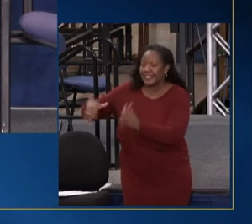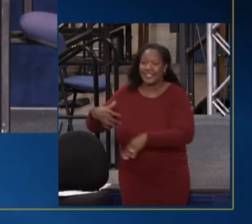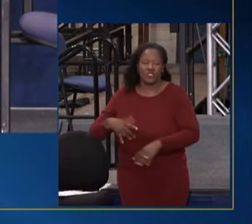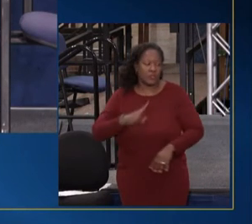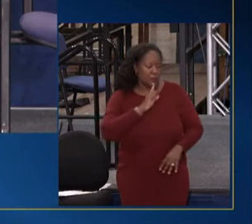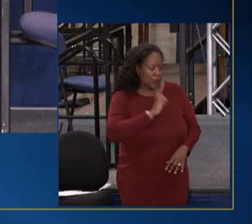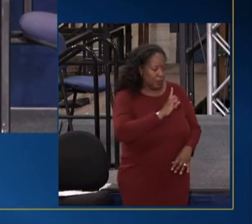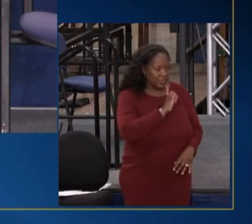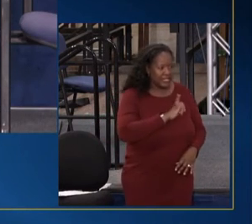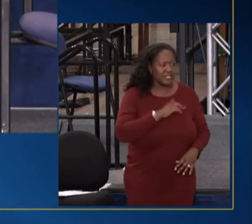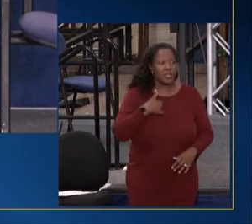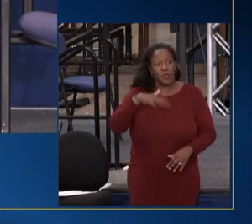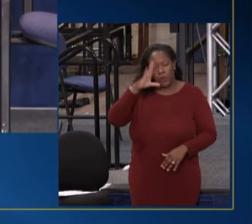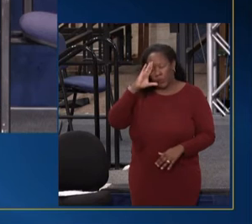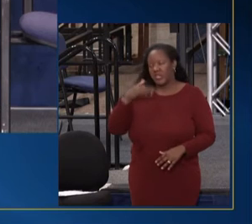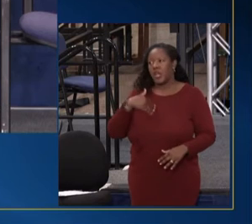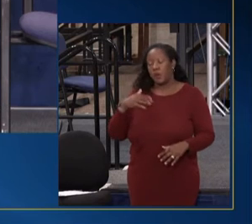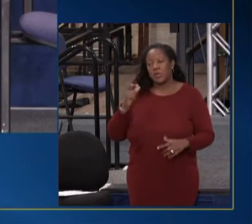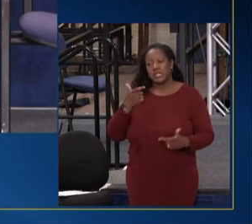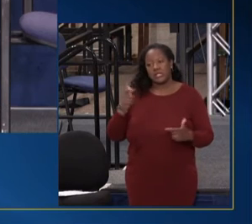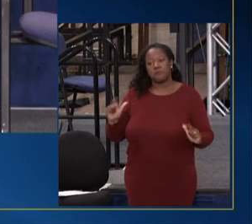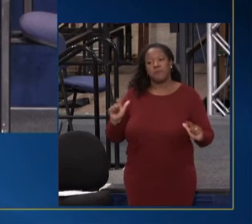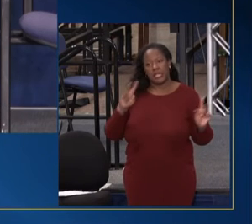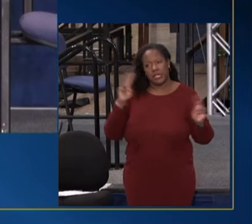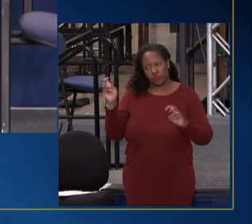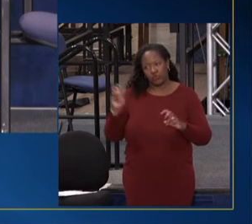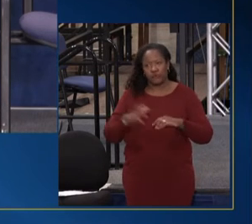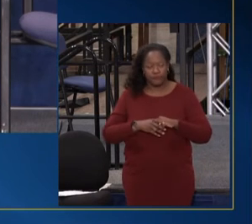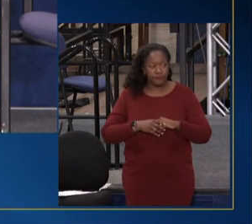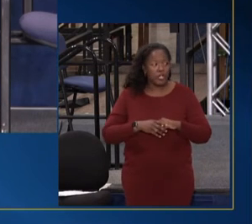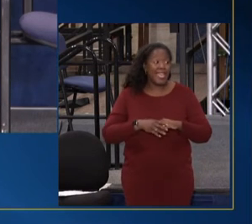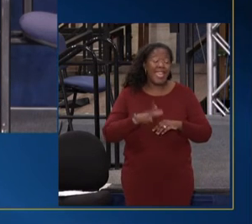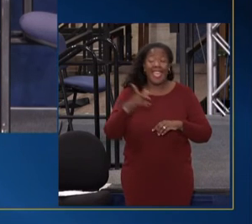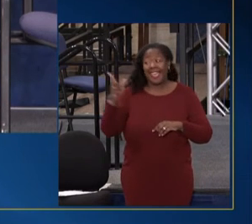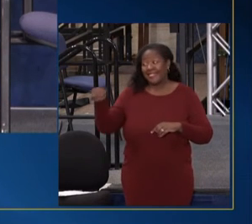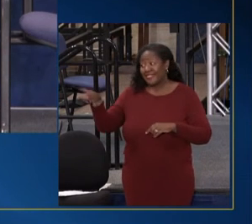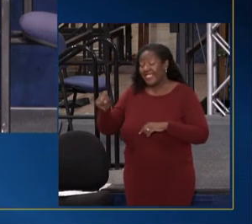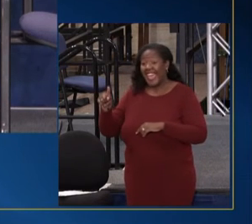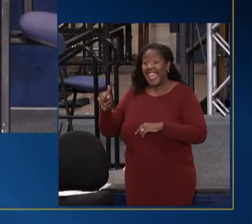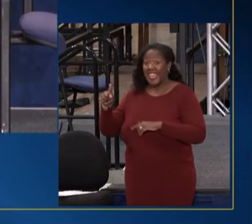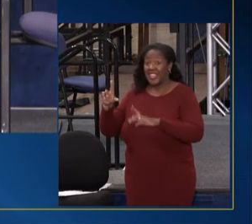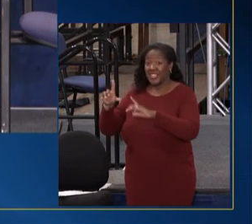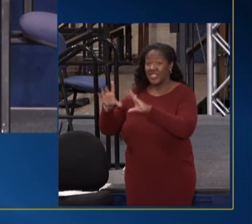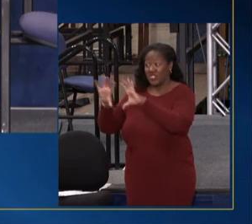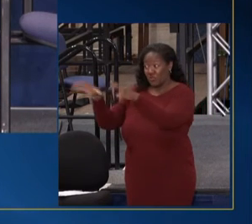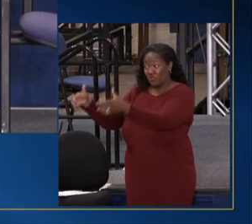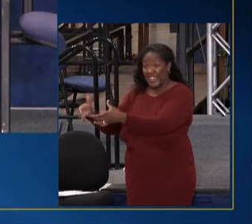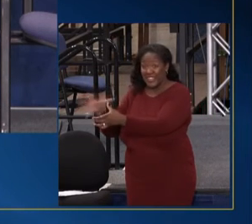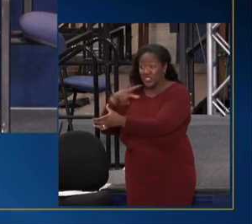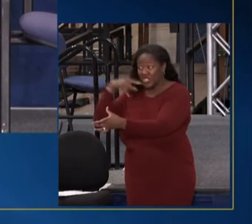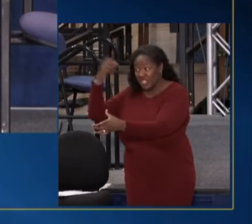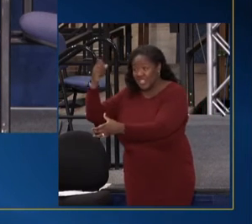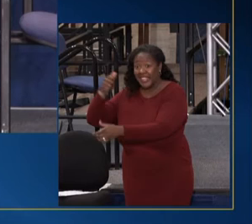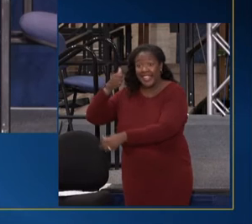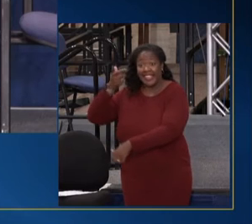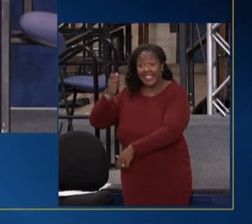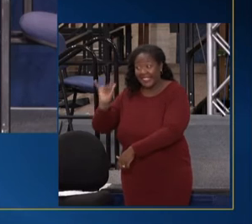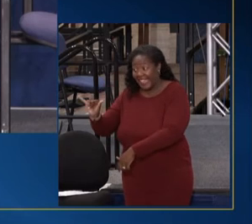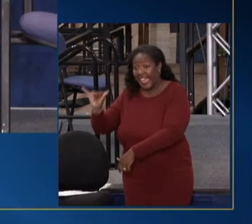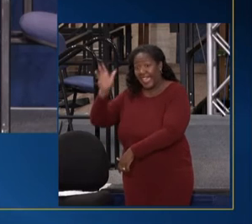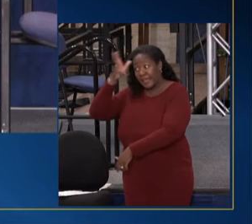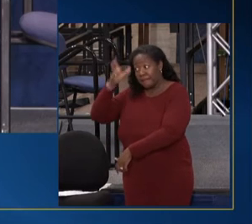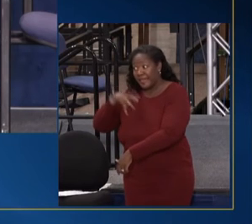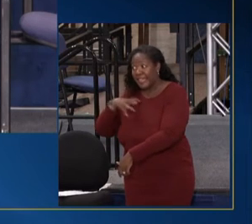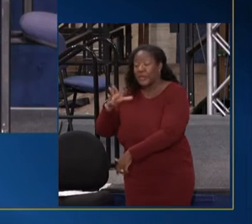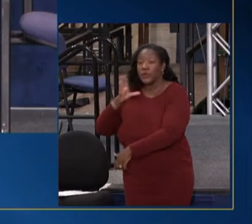know is a tremendous issue, and the trauma of that generation that they faced, particularly gay men who have lived